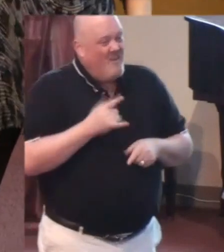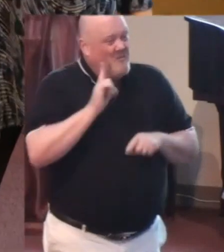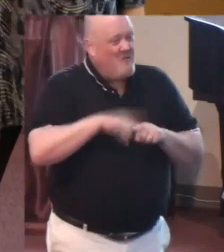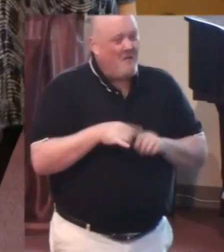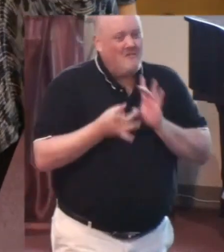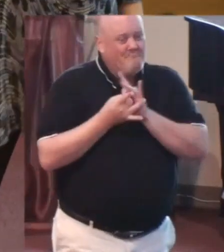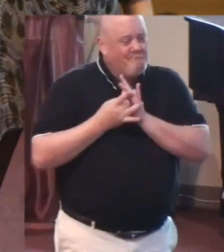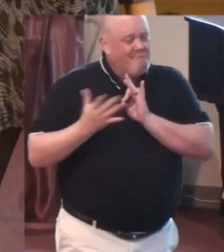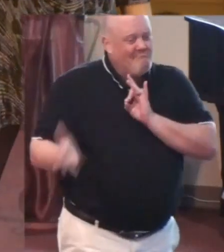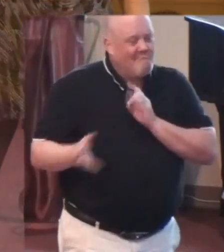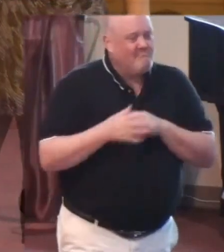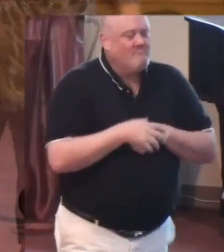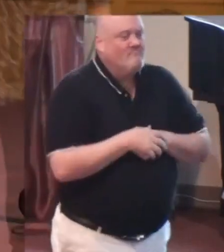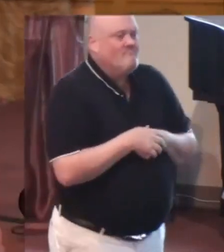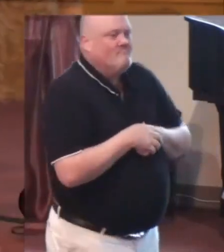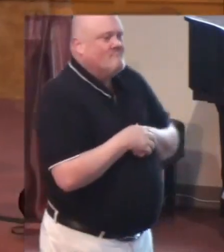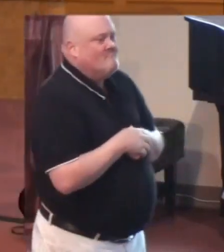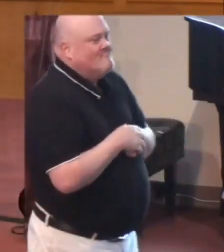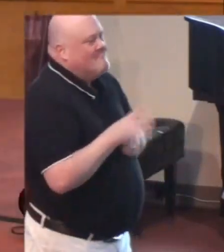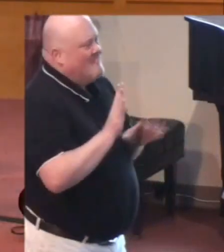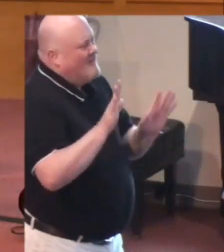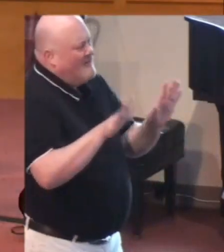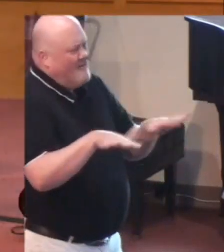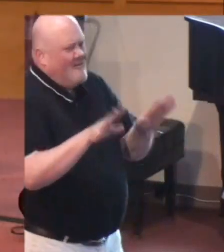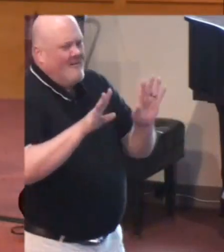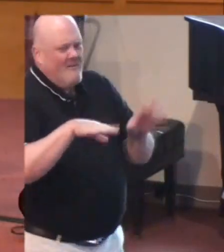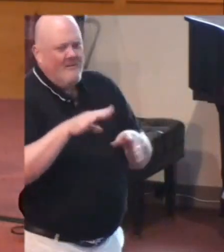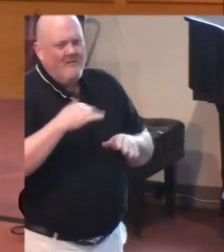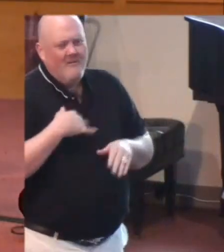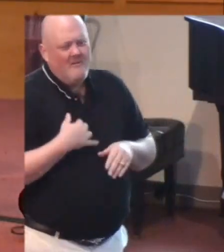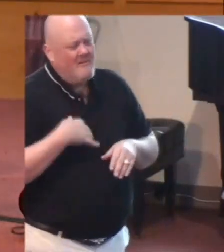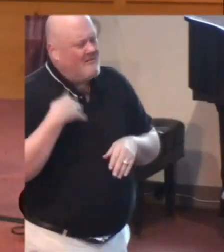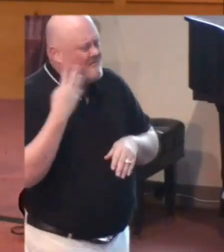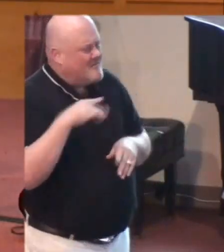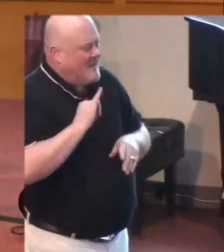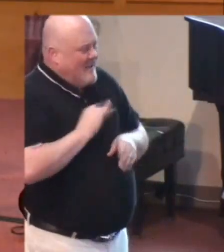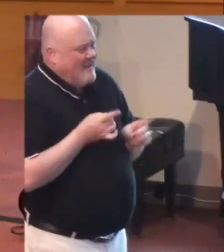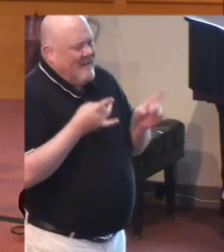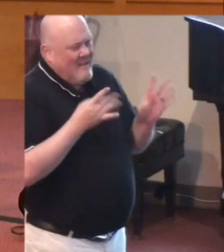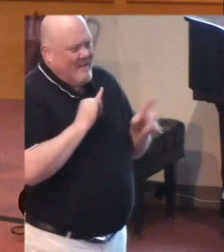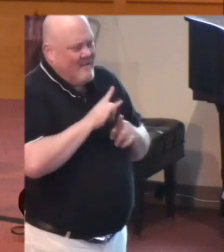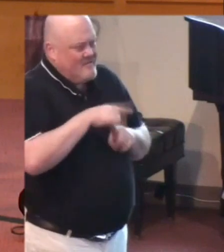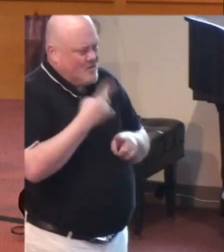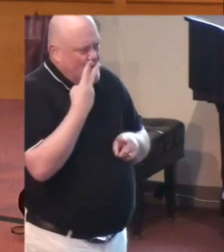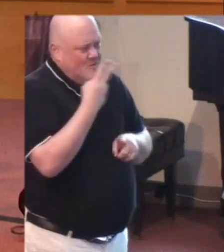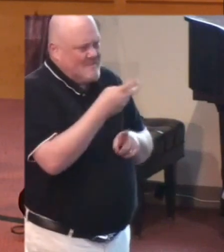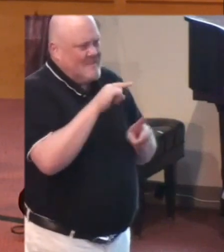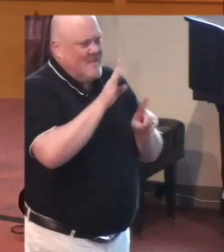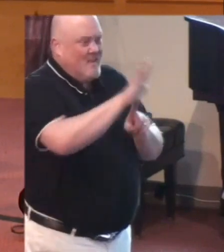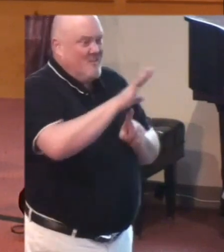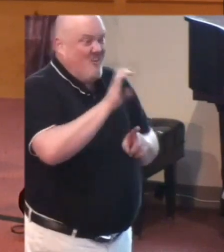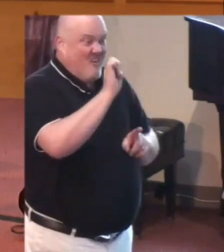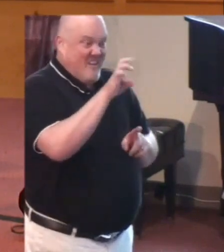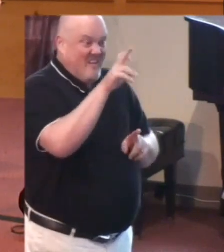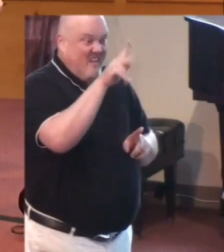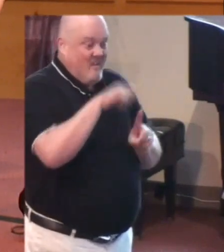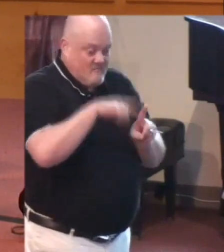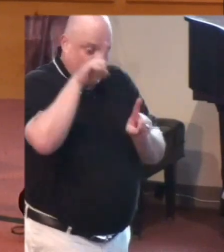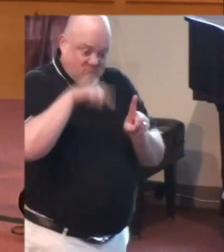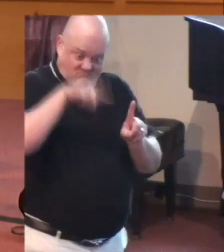free. I'd hate to see the spike marks on your